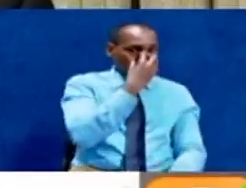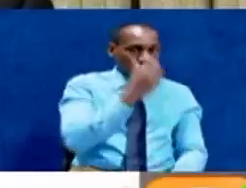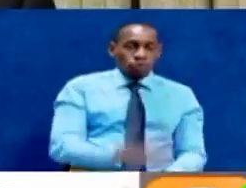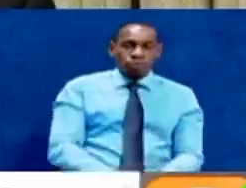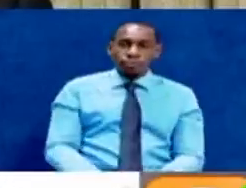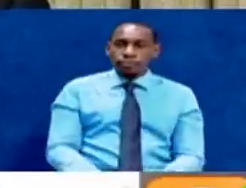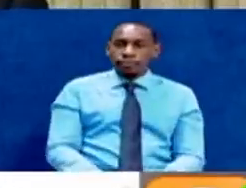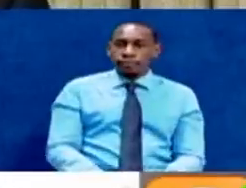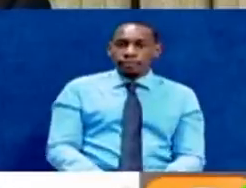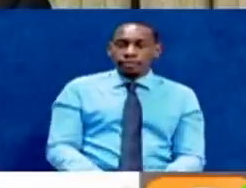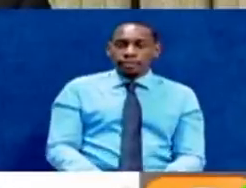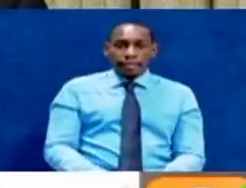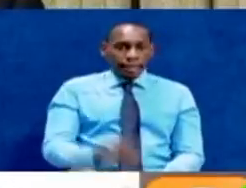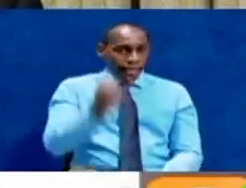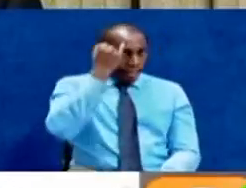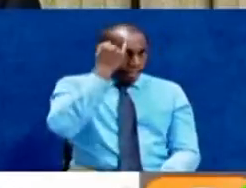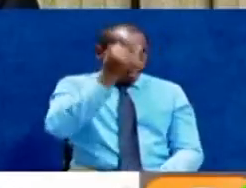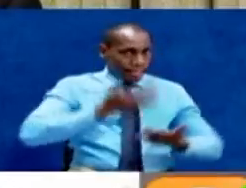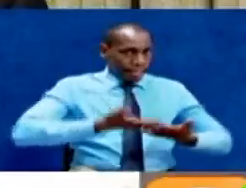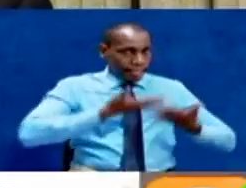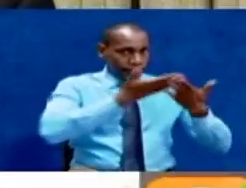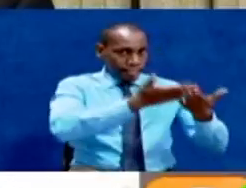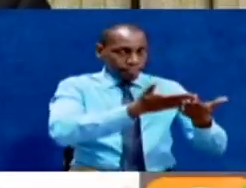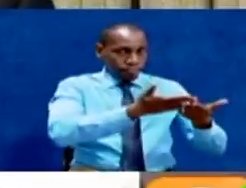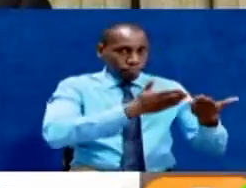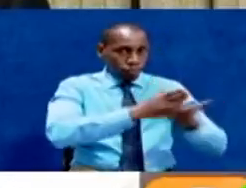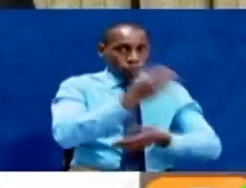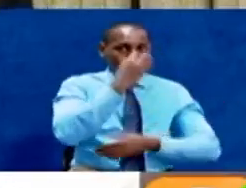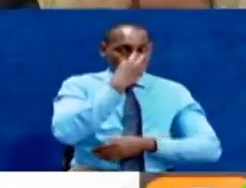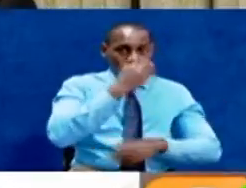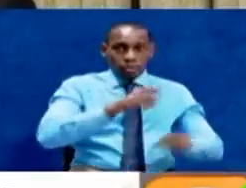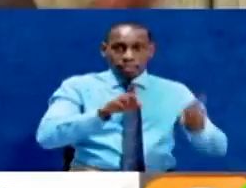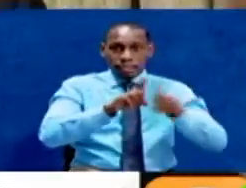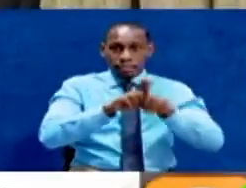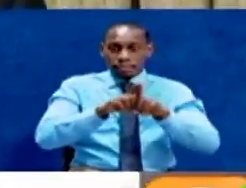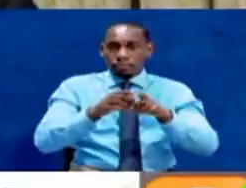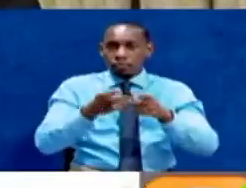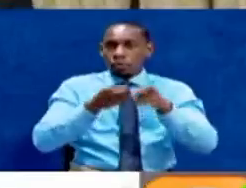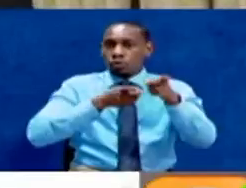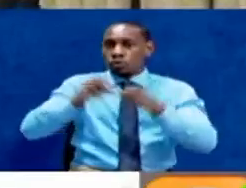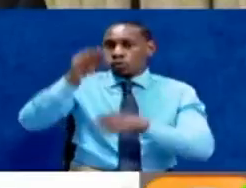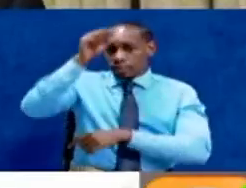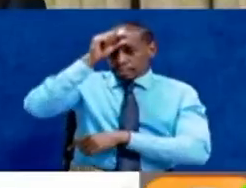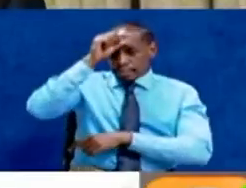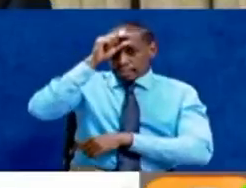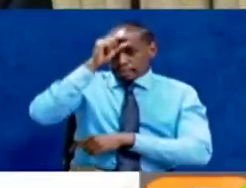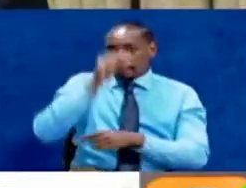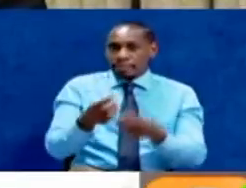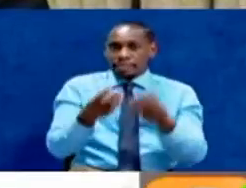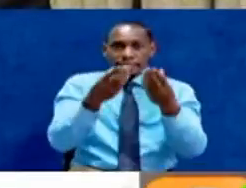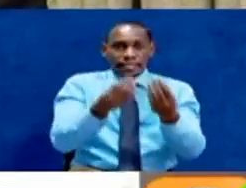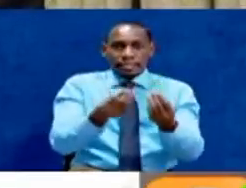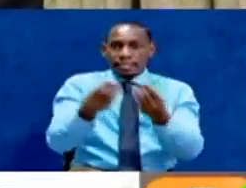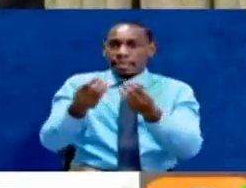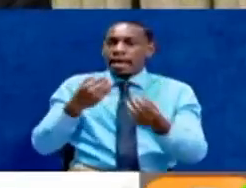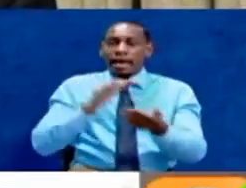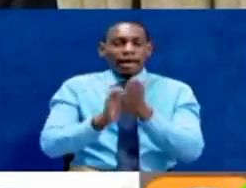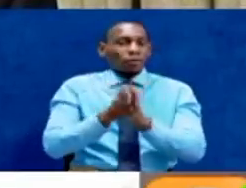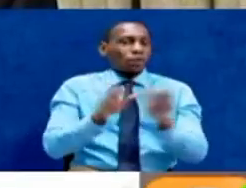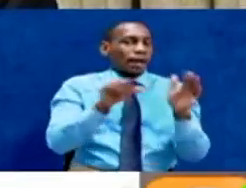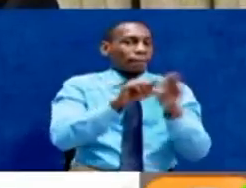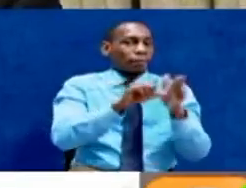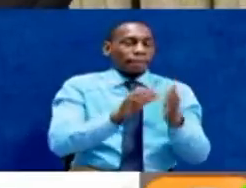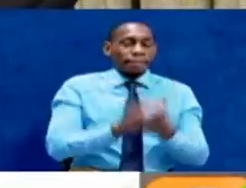You channel your ideas or your issues through him, and because we are running a government seamlessly, then we didn't have a